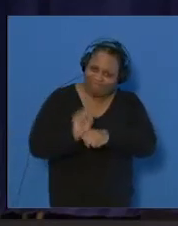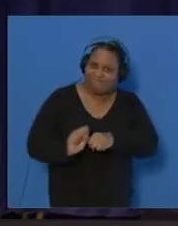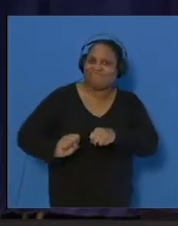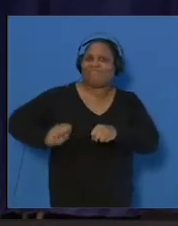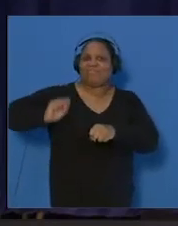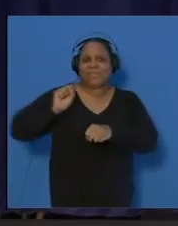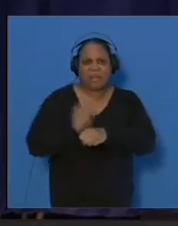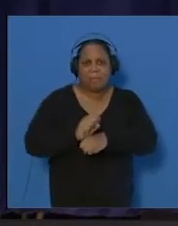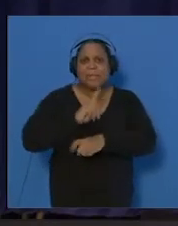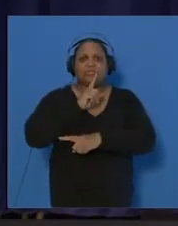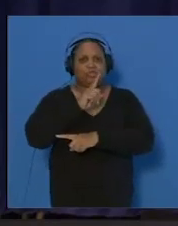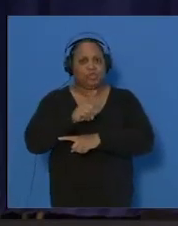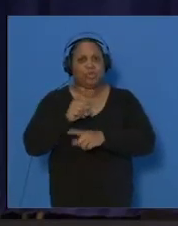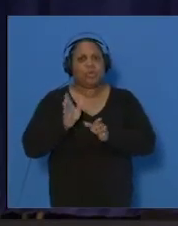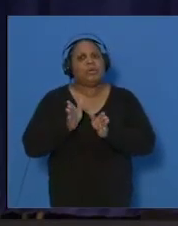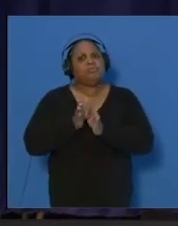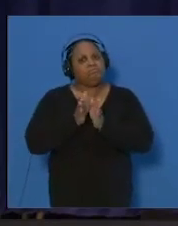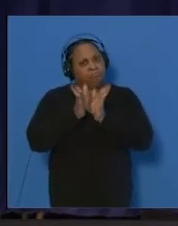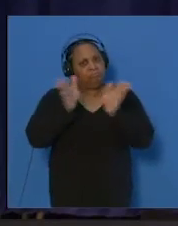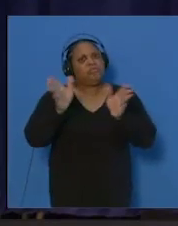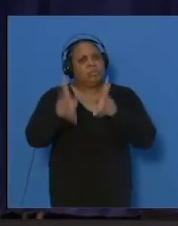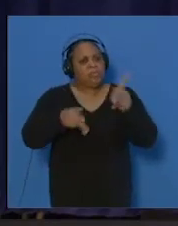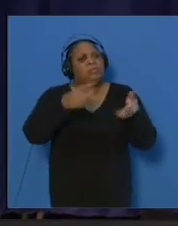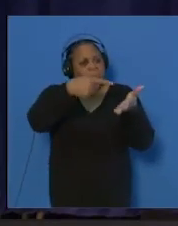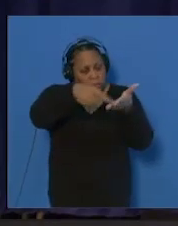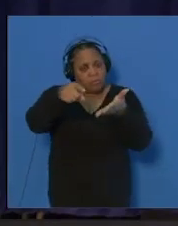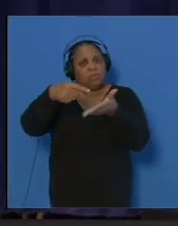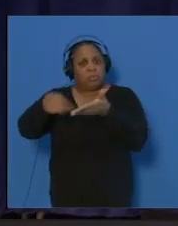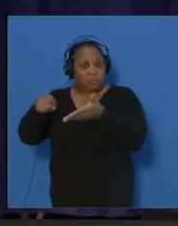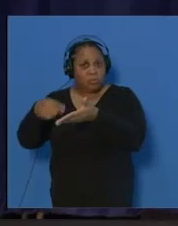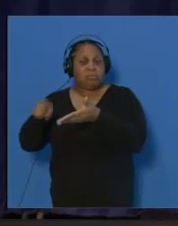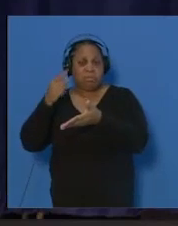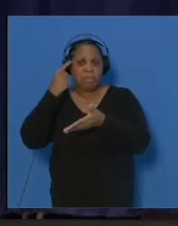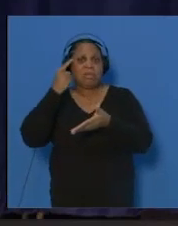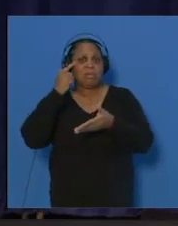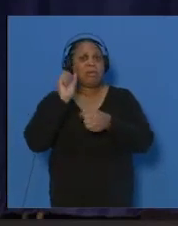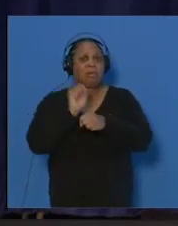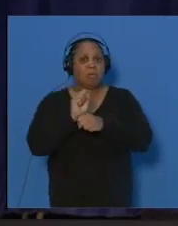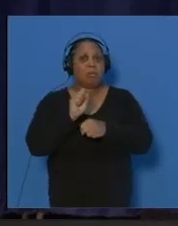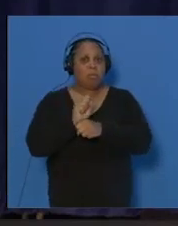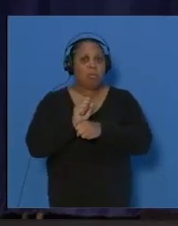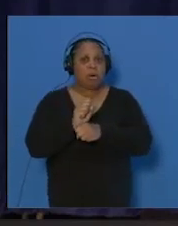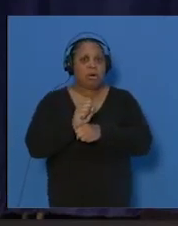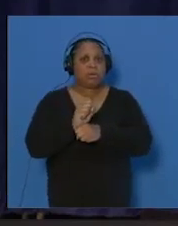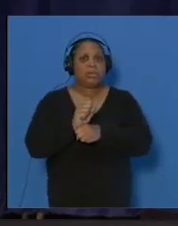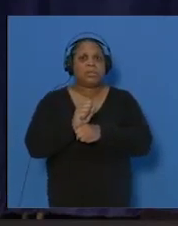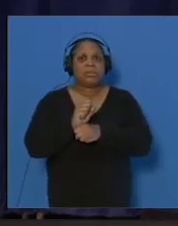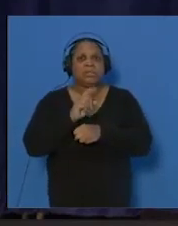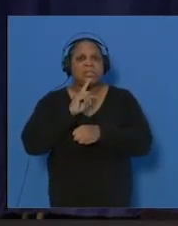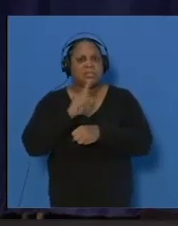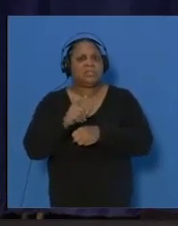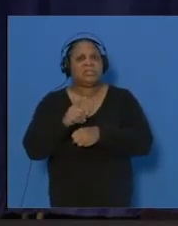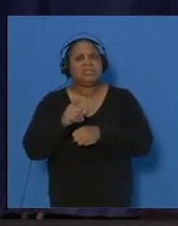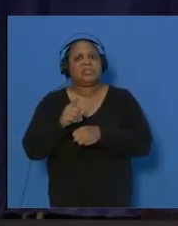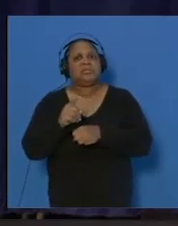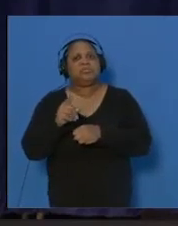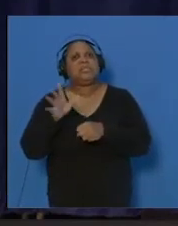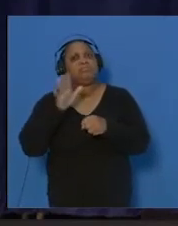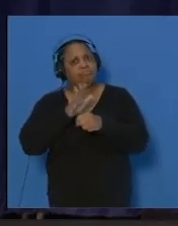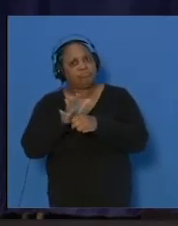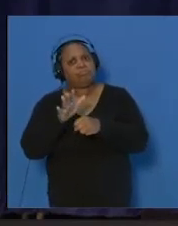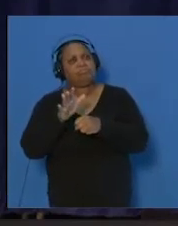that the majority of people have been paid, and I think that work has been yeoman's work. And we have